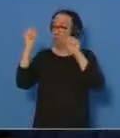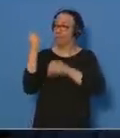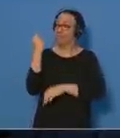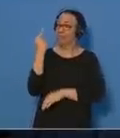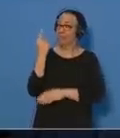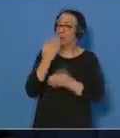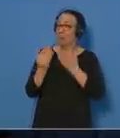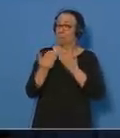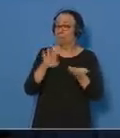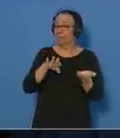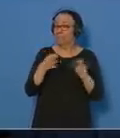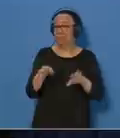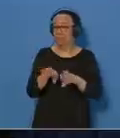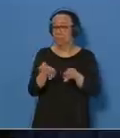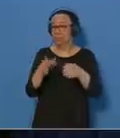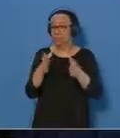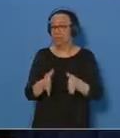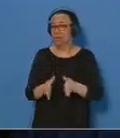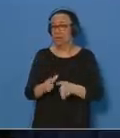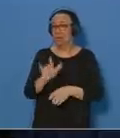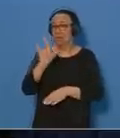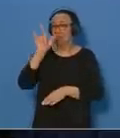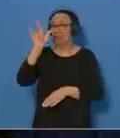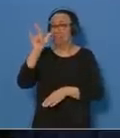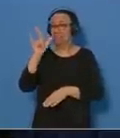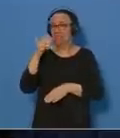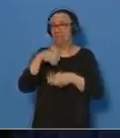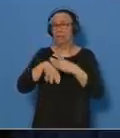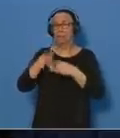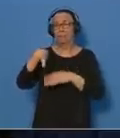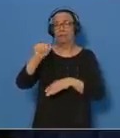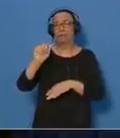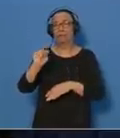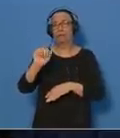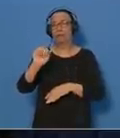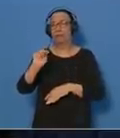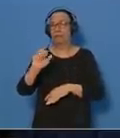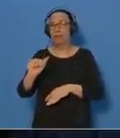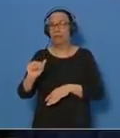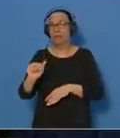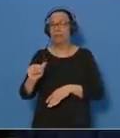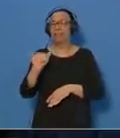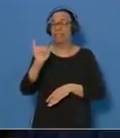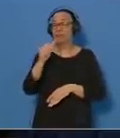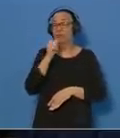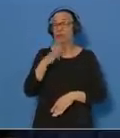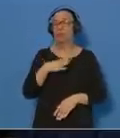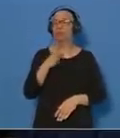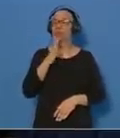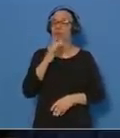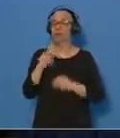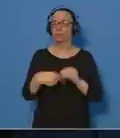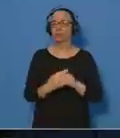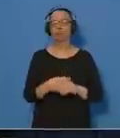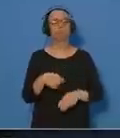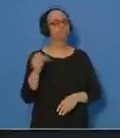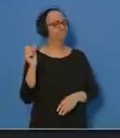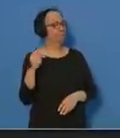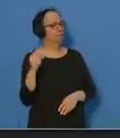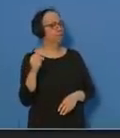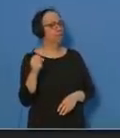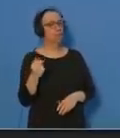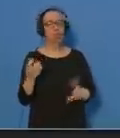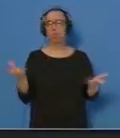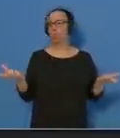have been a death of a Bermudian overseas in Panama. Is that the lady that you're referring to? Yes. What steps is Bermuda doing